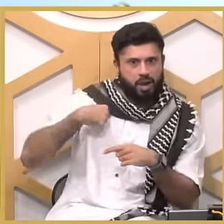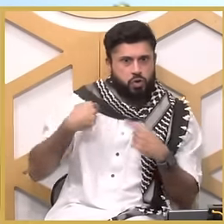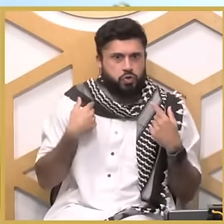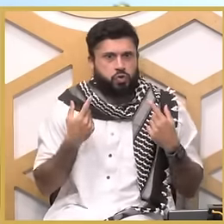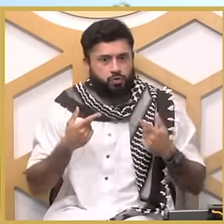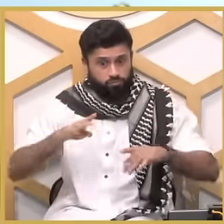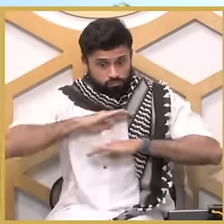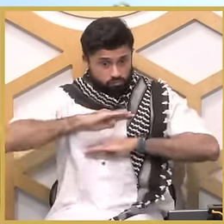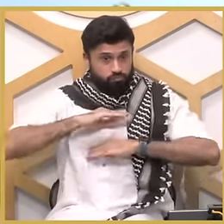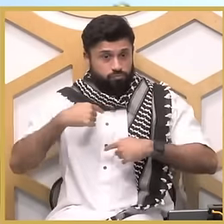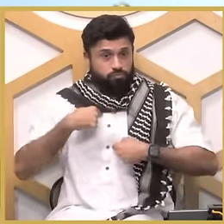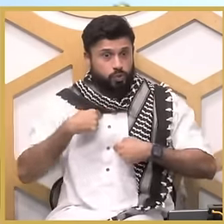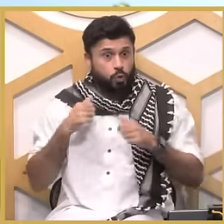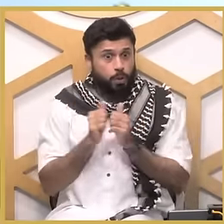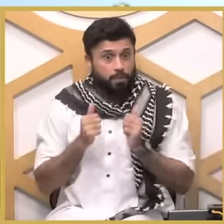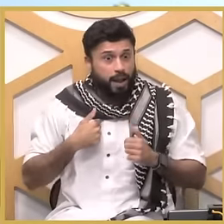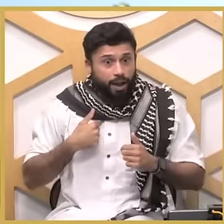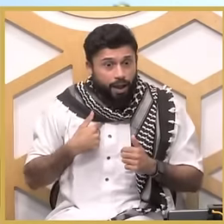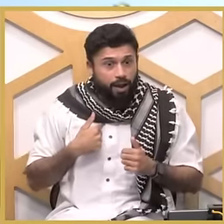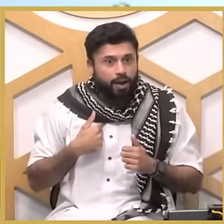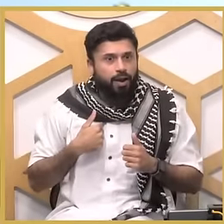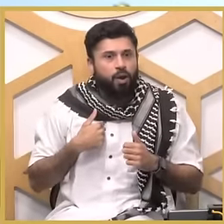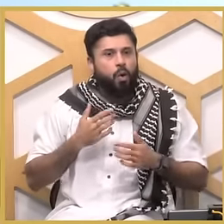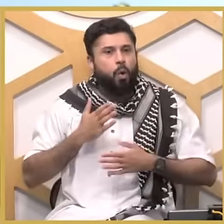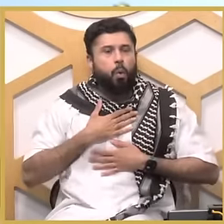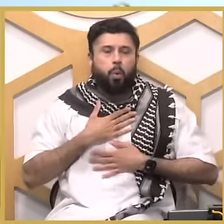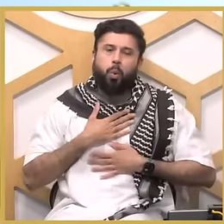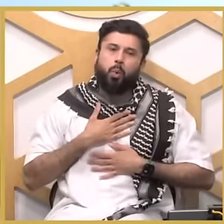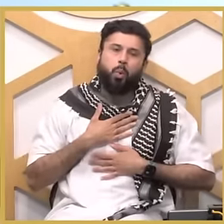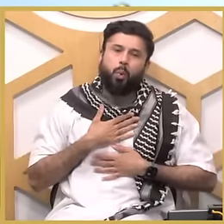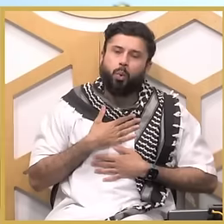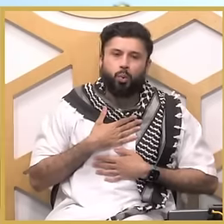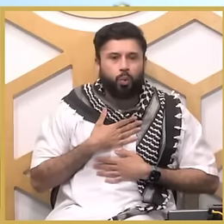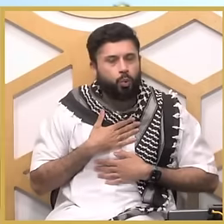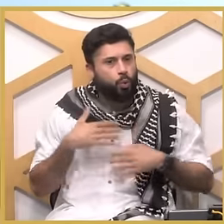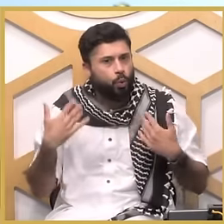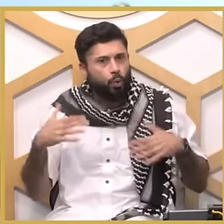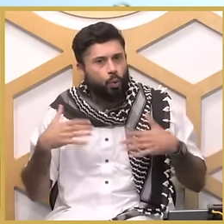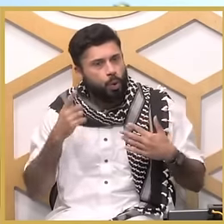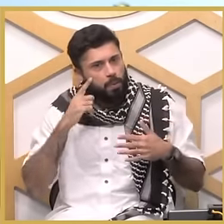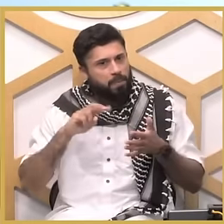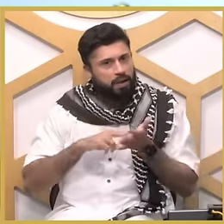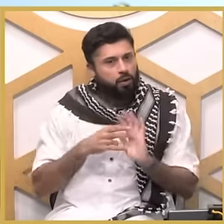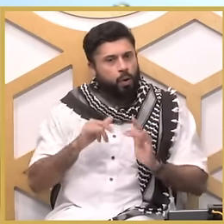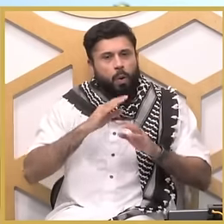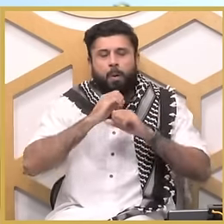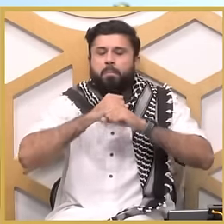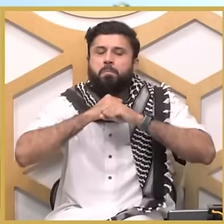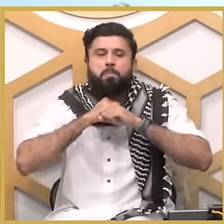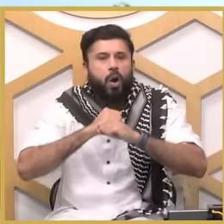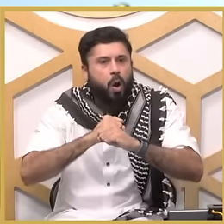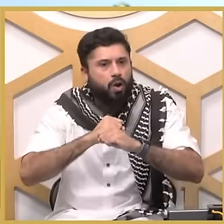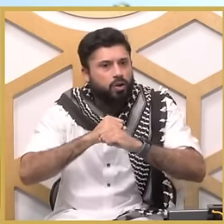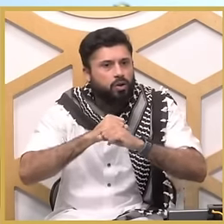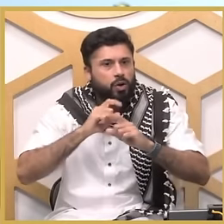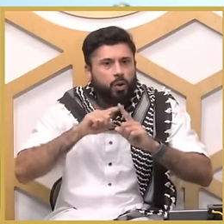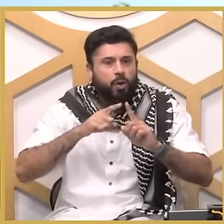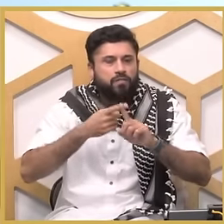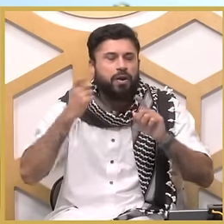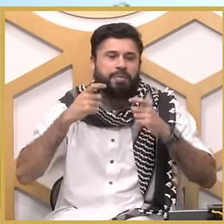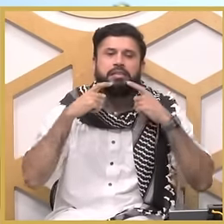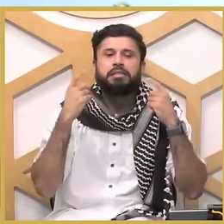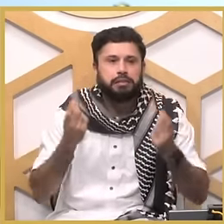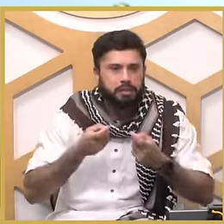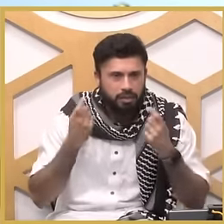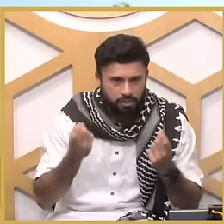that not just consequential to man, like if I commit the sin, I'm going to lose barakah in my car, I'm going to lose barakah in my family, I'm going to lose out on this